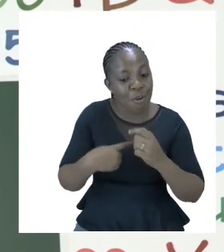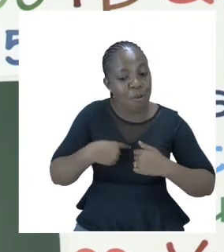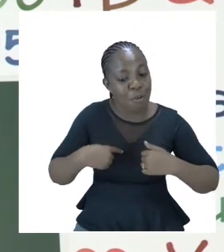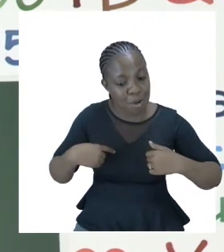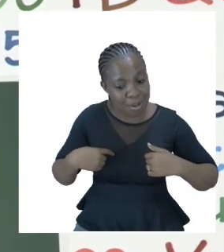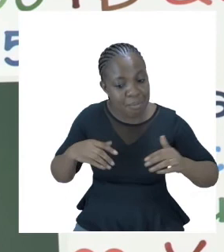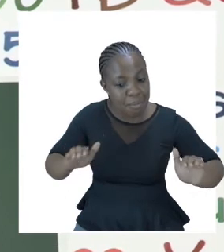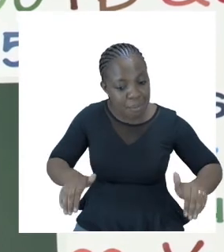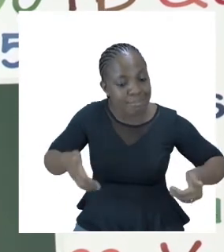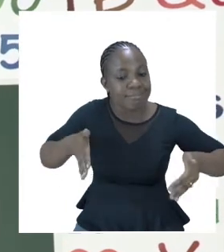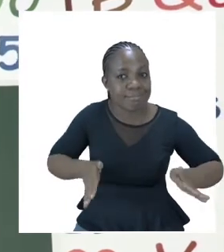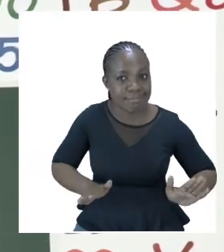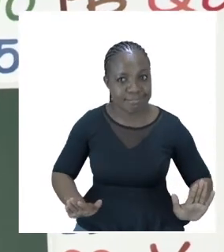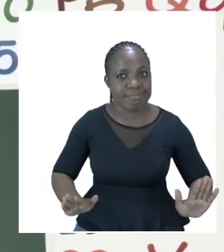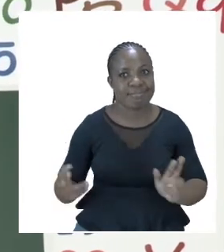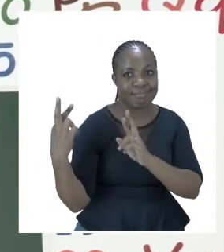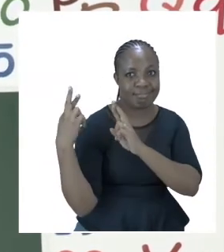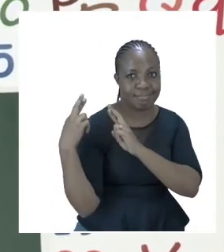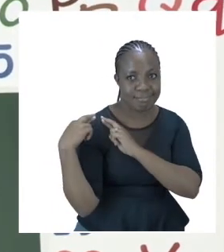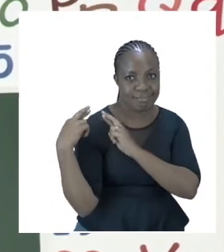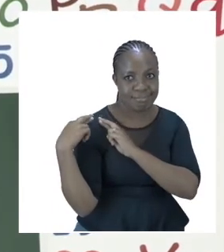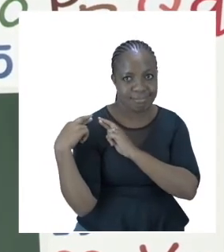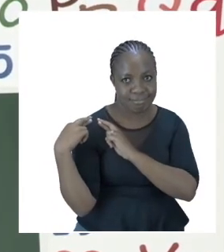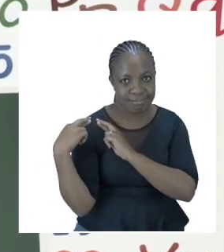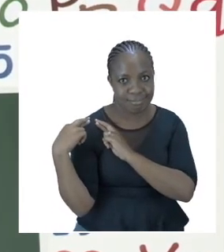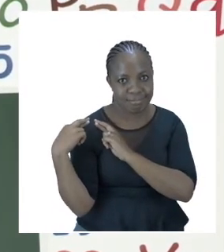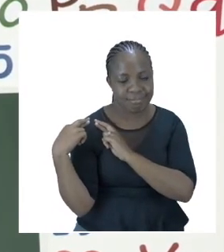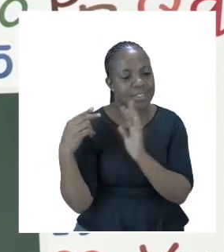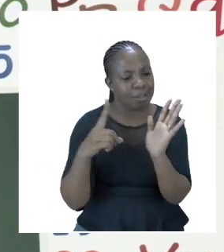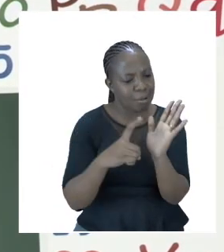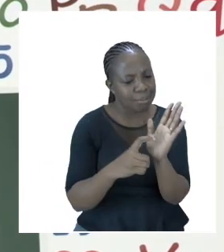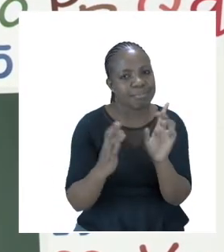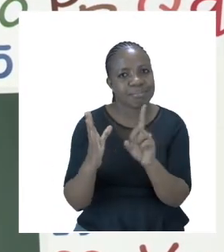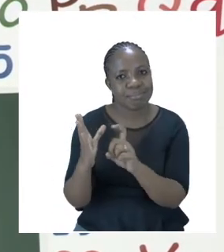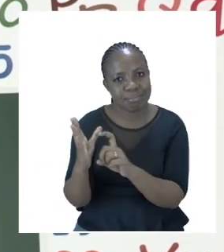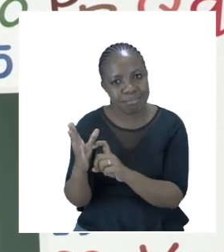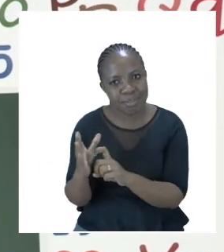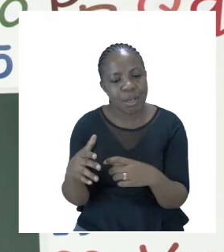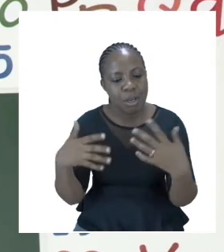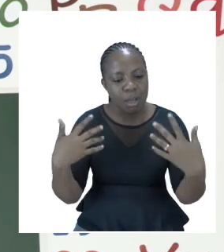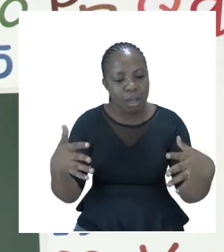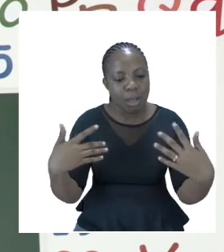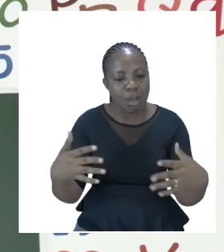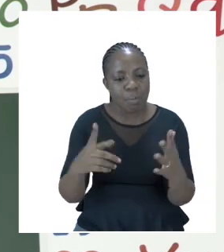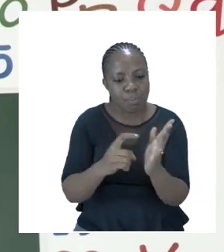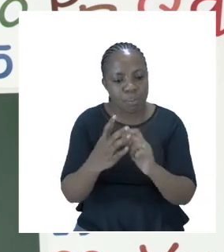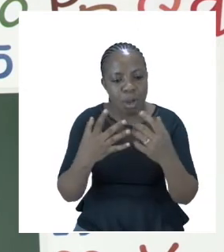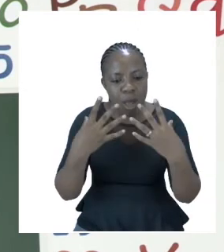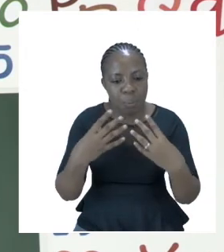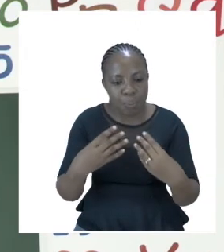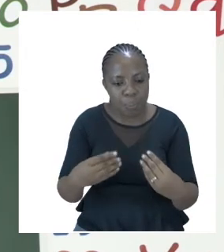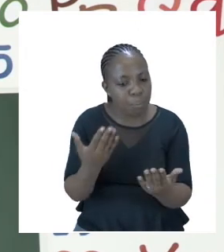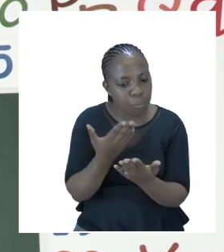girls. And make sure that you sanitize and also leave your hands to dry before you touch